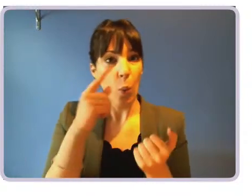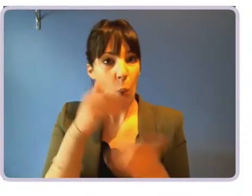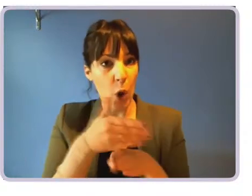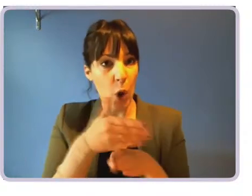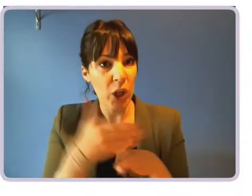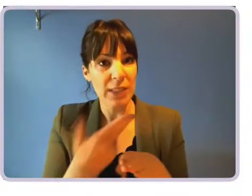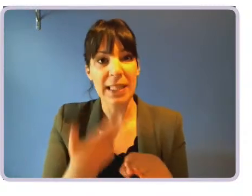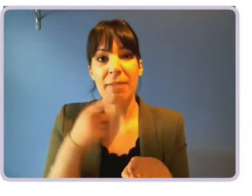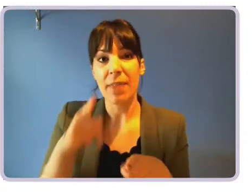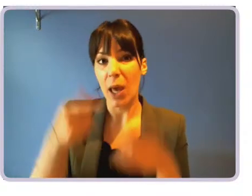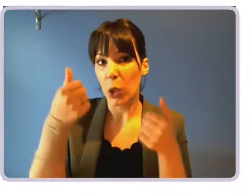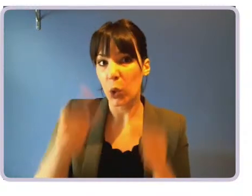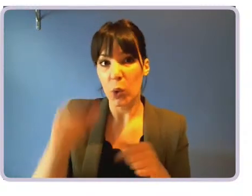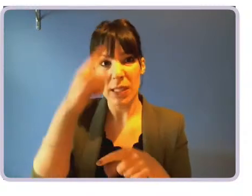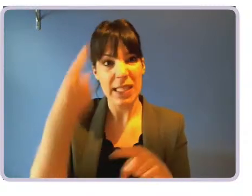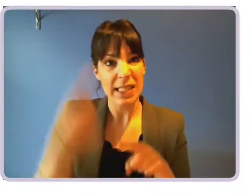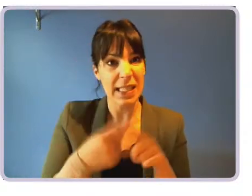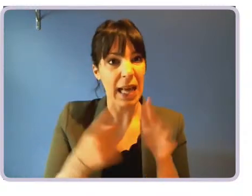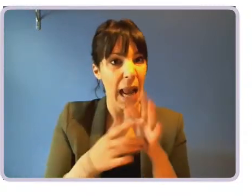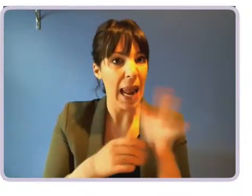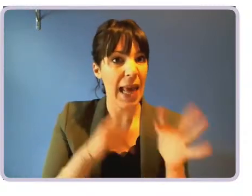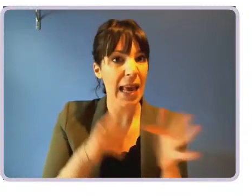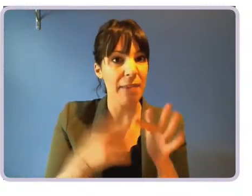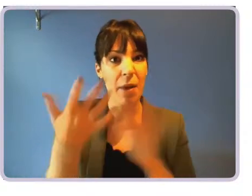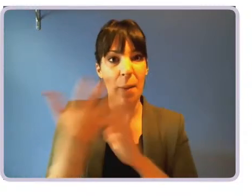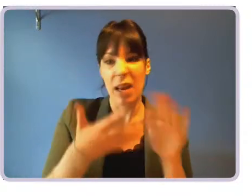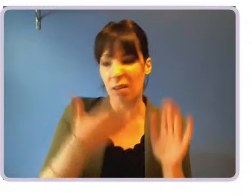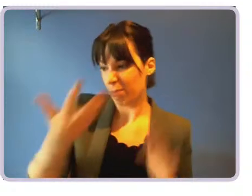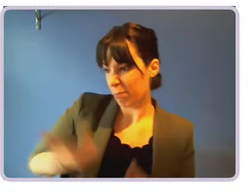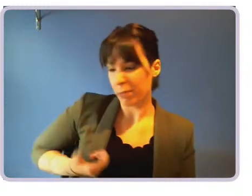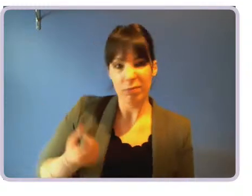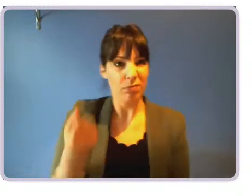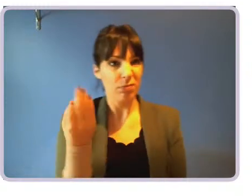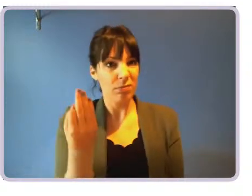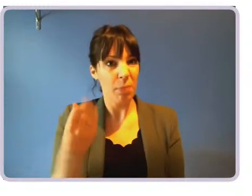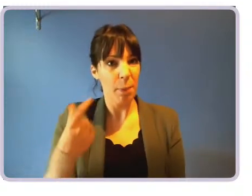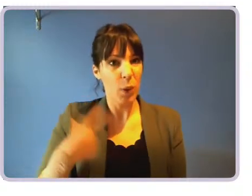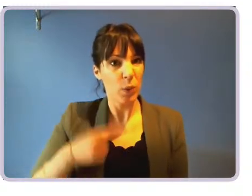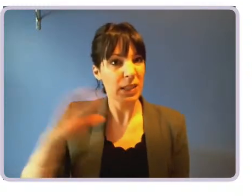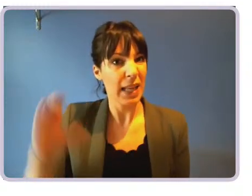quite understandably for a low-paid workforce. And